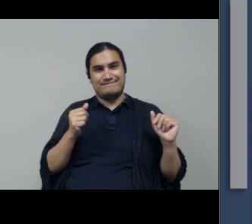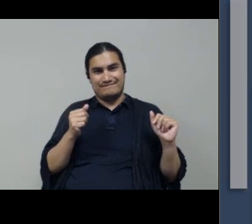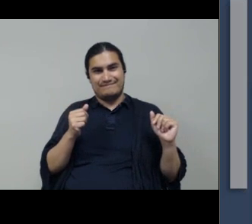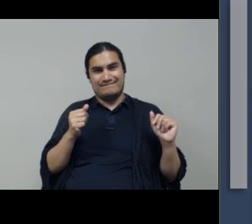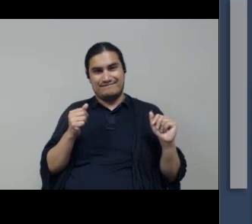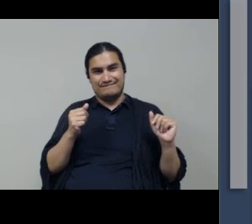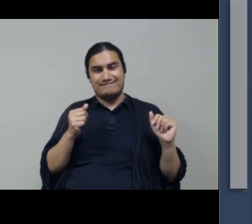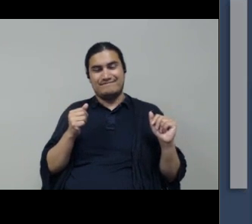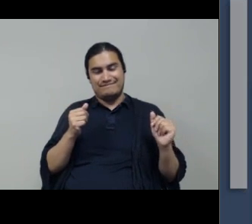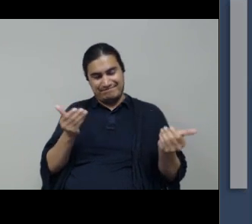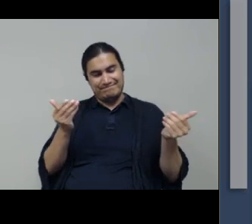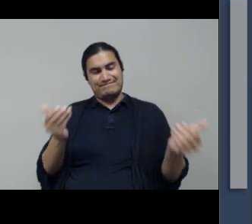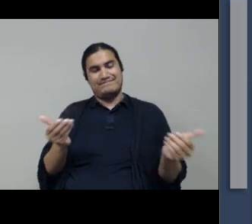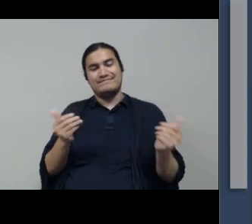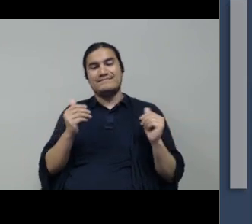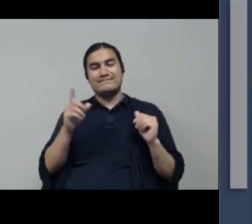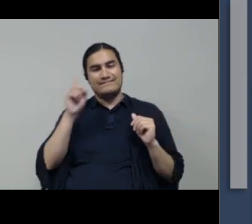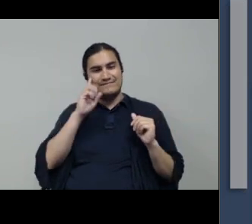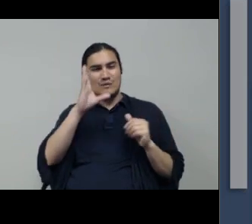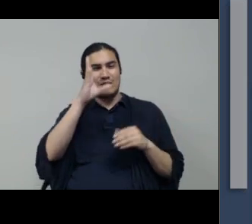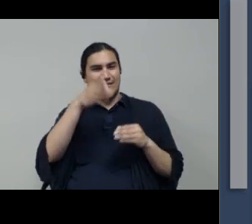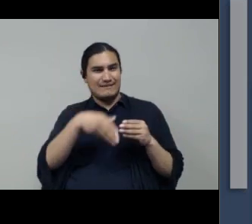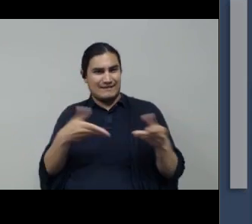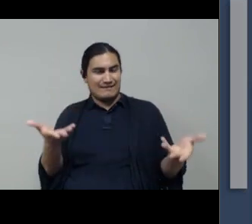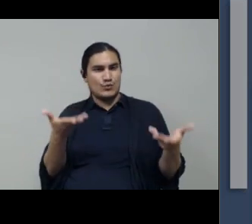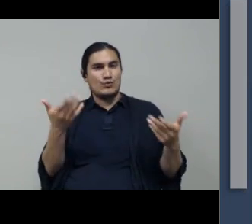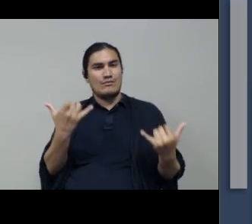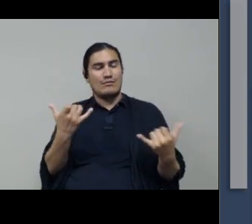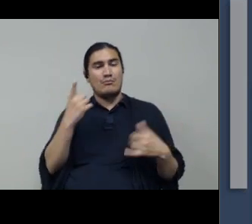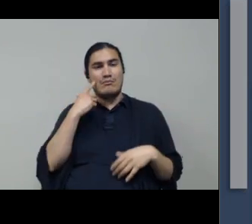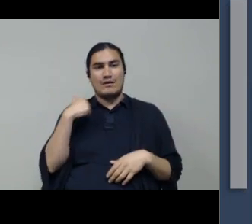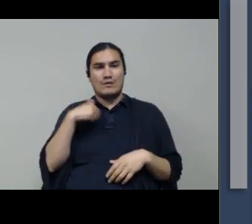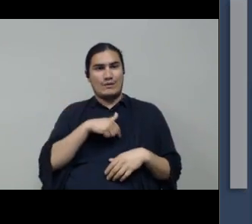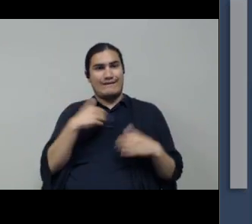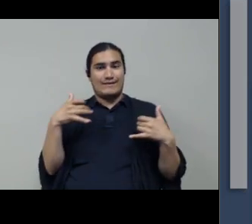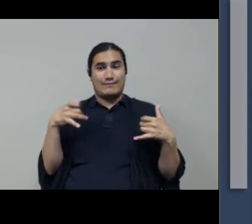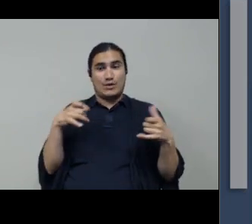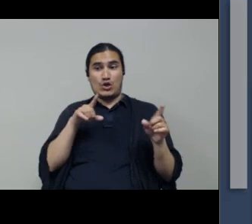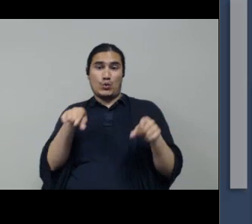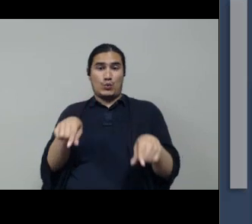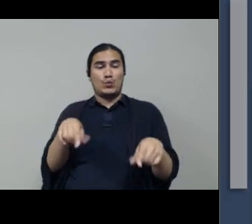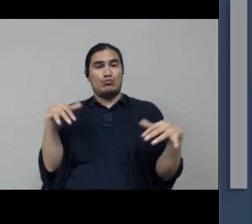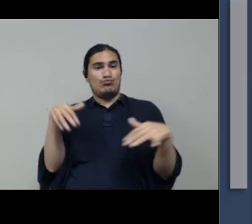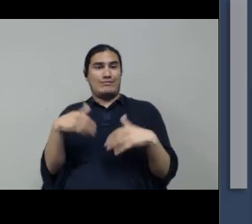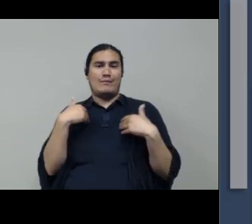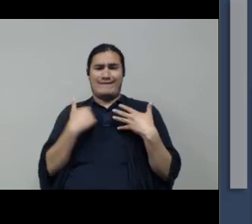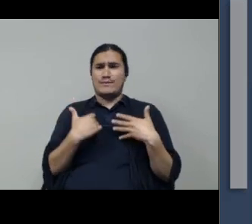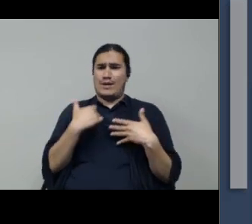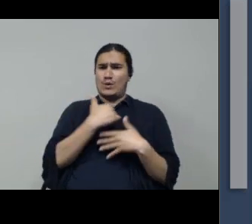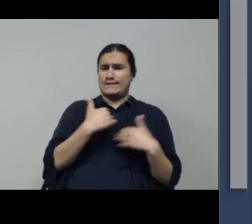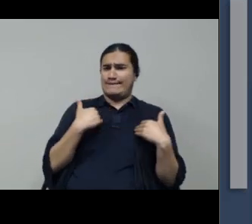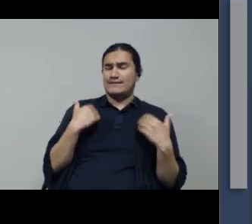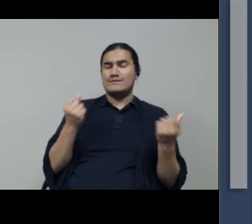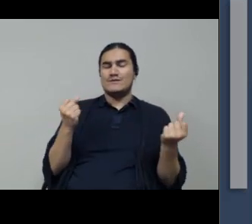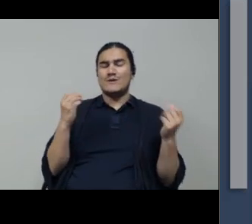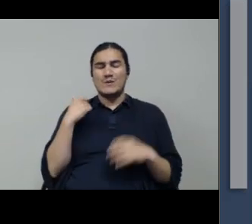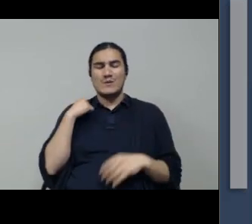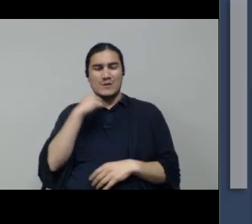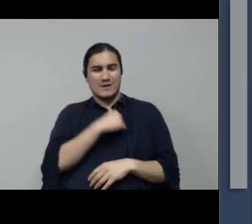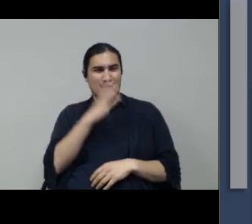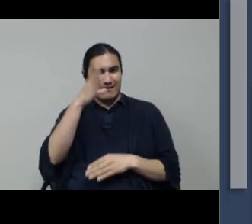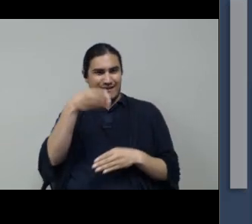Motion carries. And I think we're going to end here because we have a party to go to and we have priorities. So we will